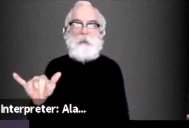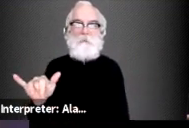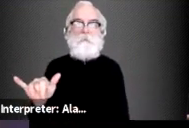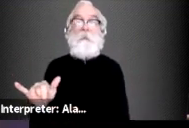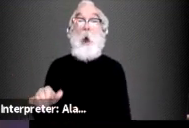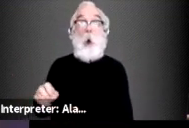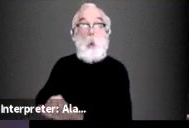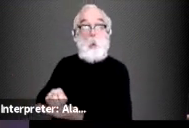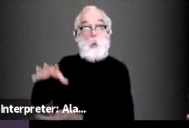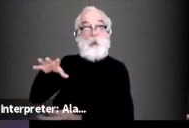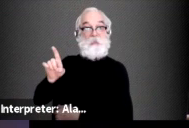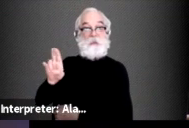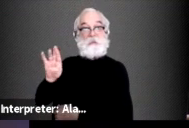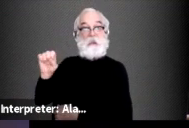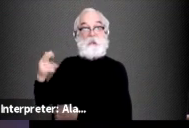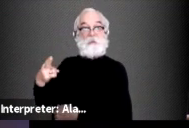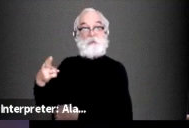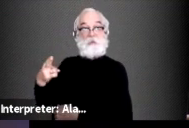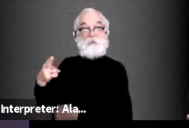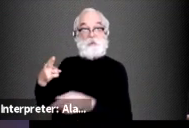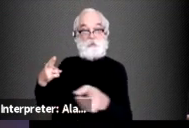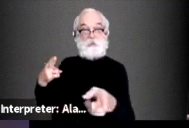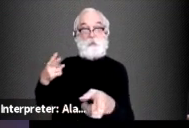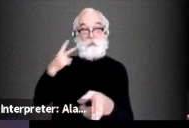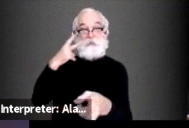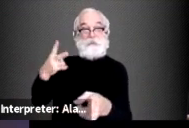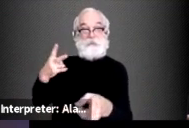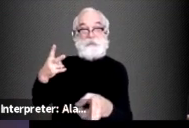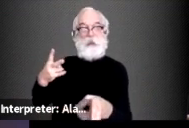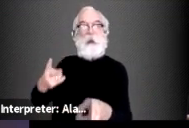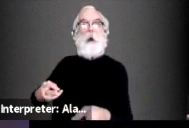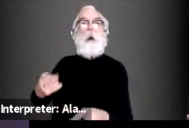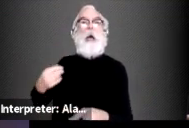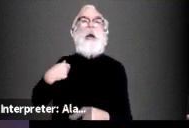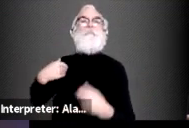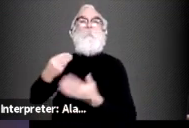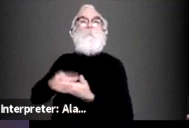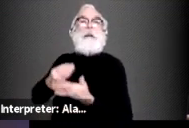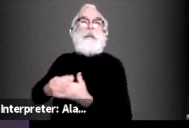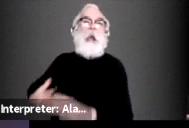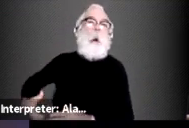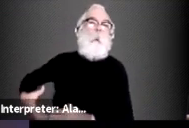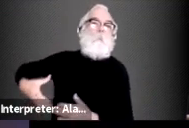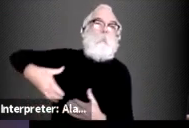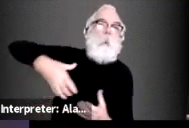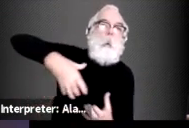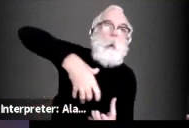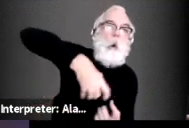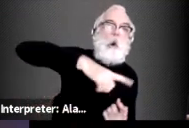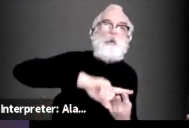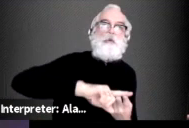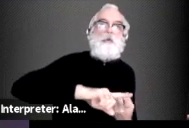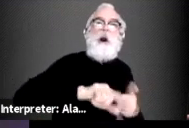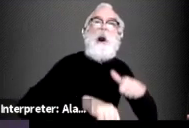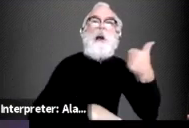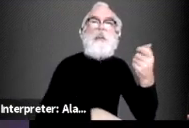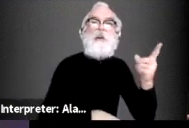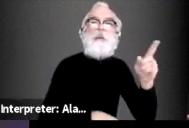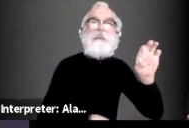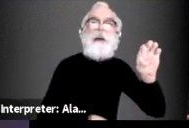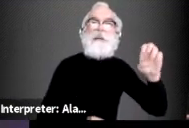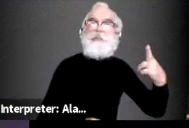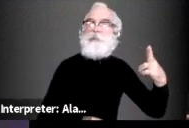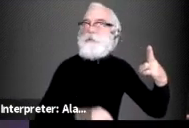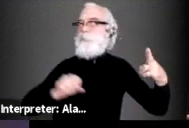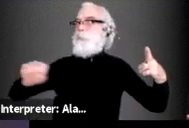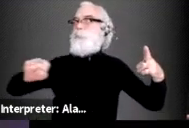money into the apron of his fellow countrymen while refusing the request for money by representatives of foreign countries. So